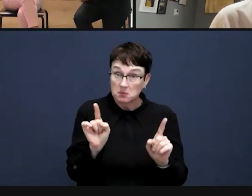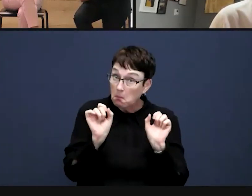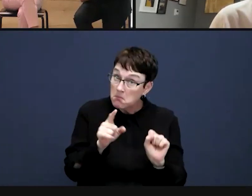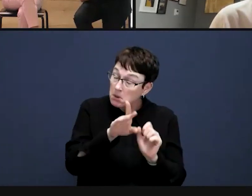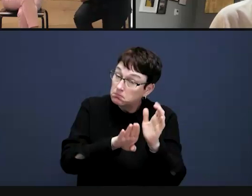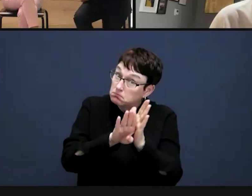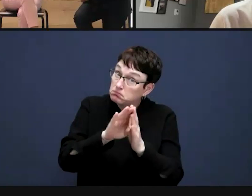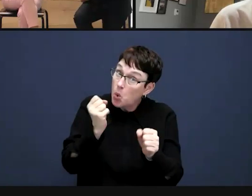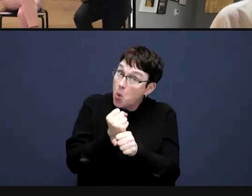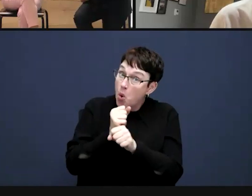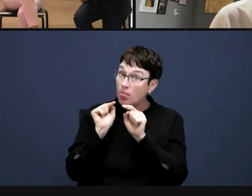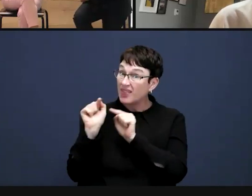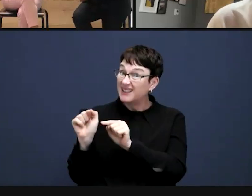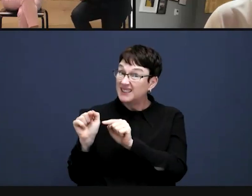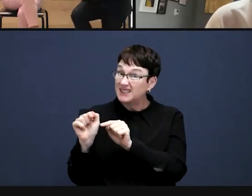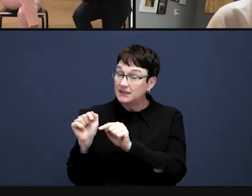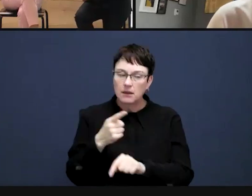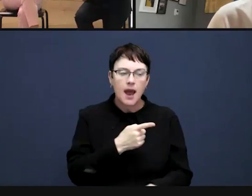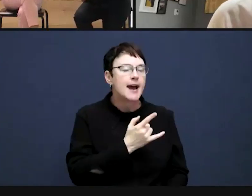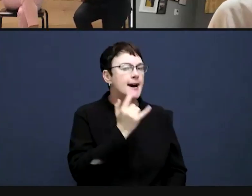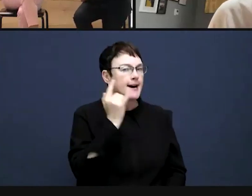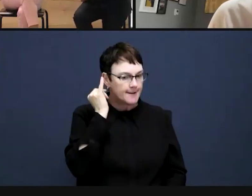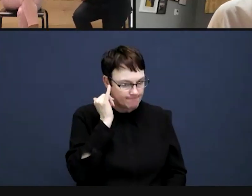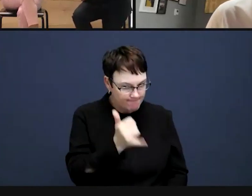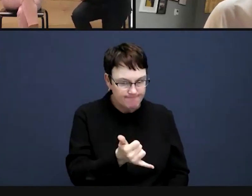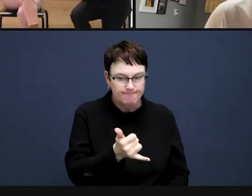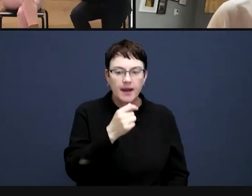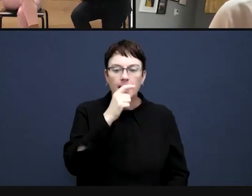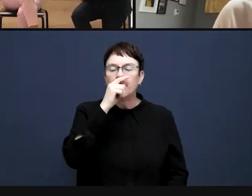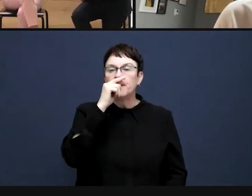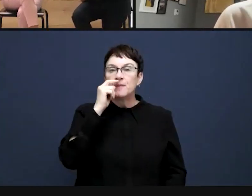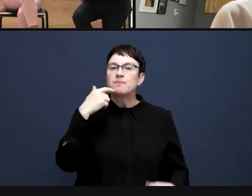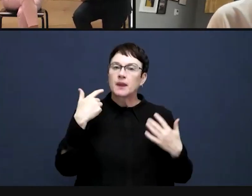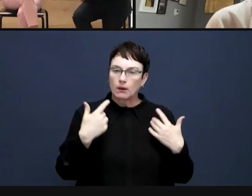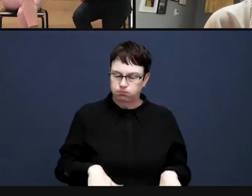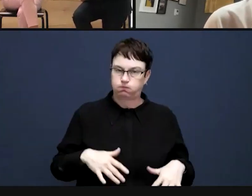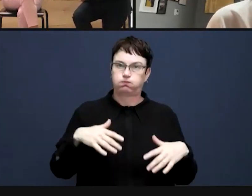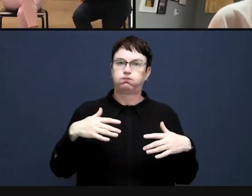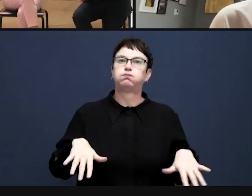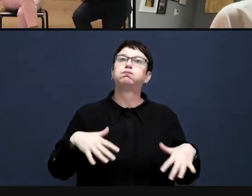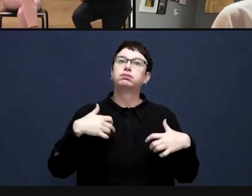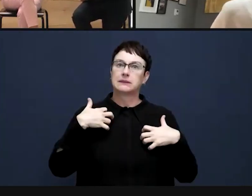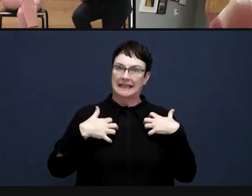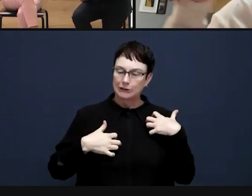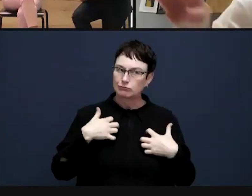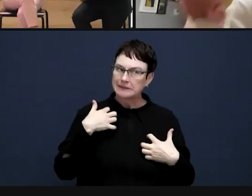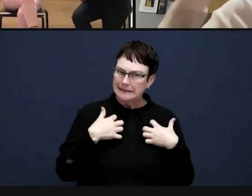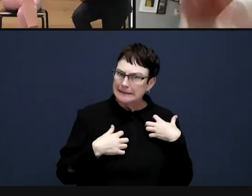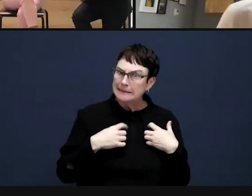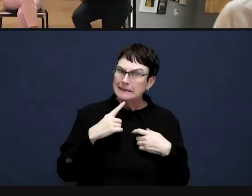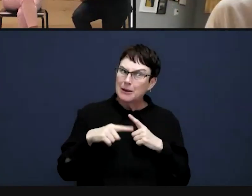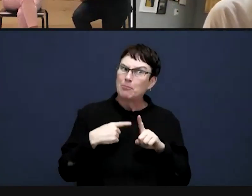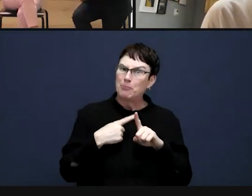Yes, totally interesting. Super challenging, super interesting. Yes, I will bring that